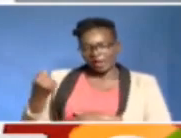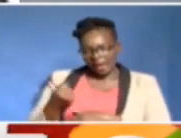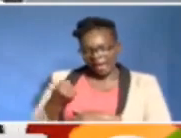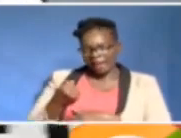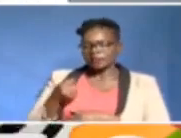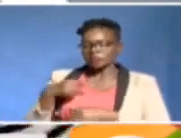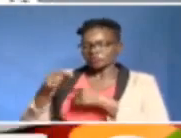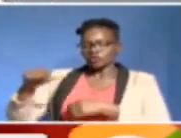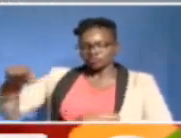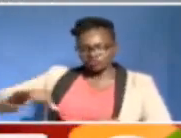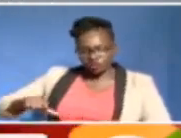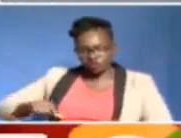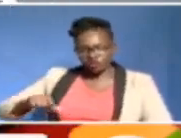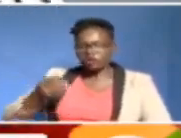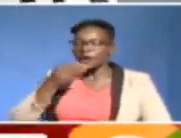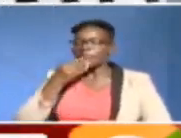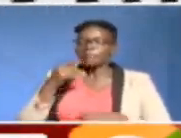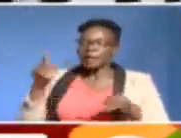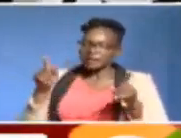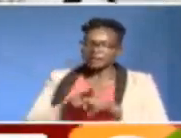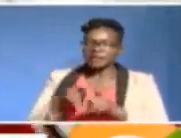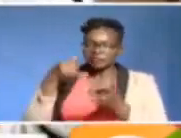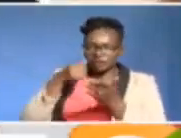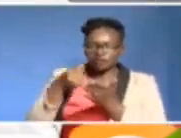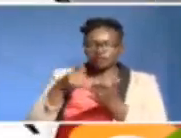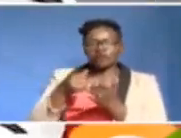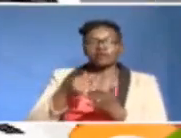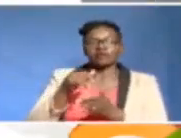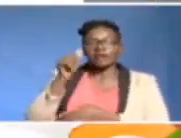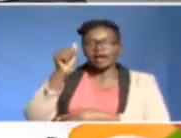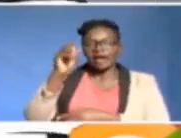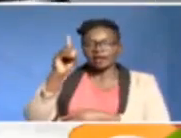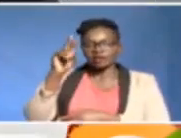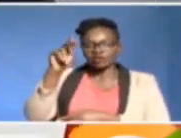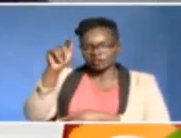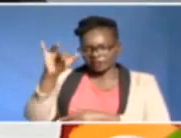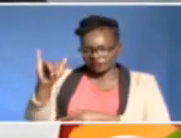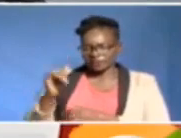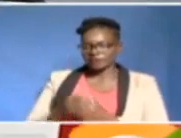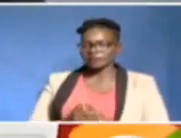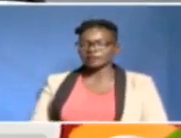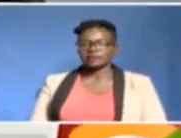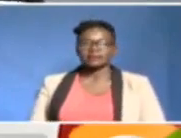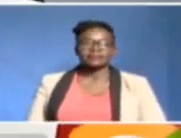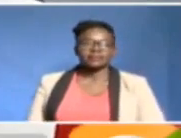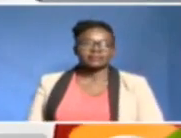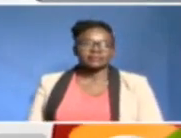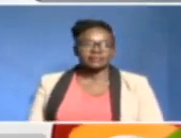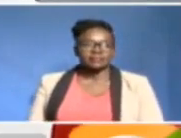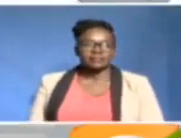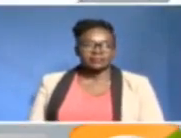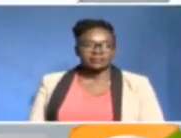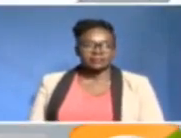I mean, this sponsorship is just a nice way of covering it. You know, it's a double standard. Yes.